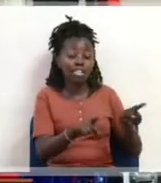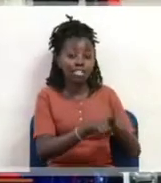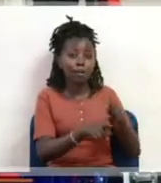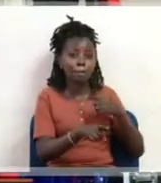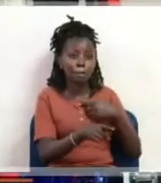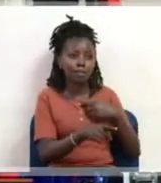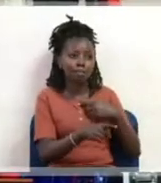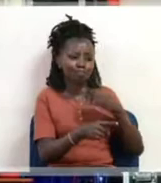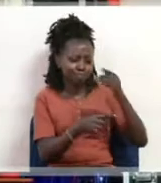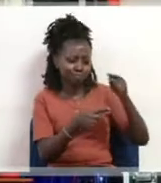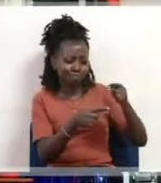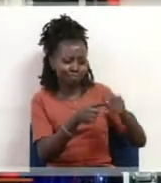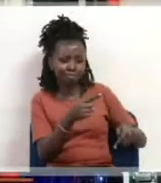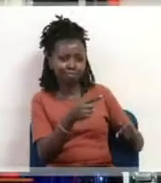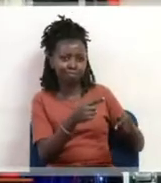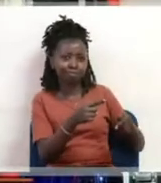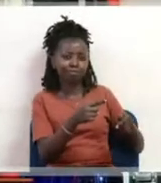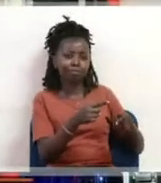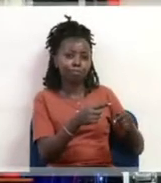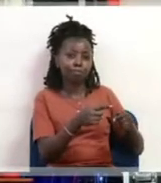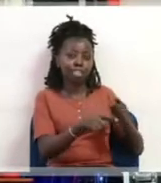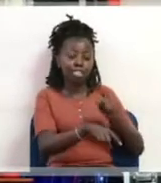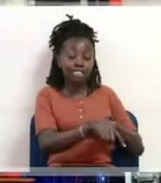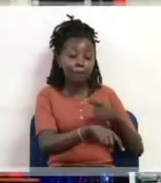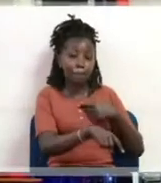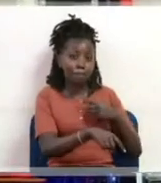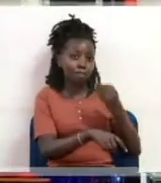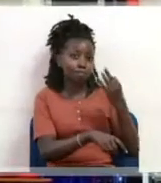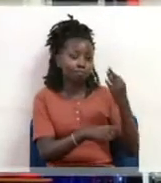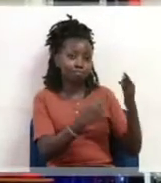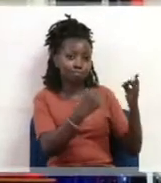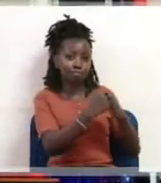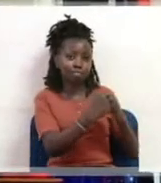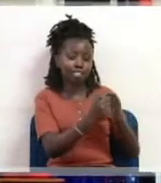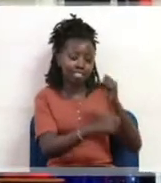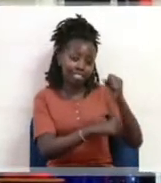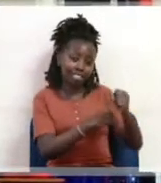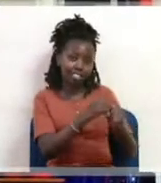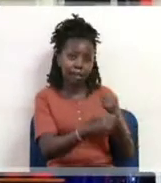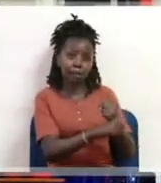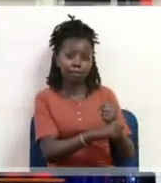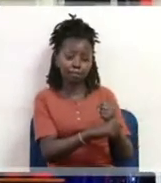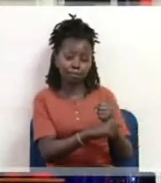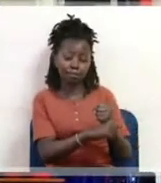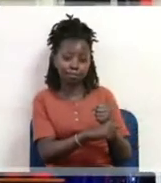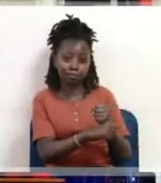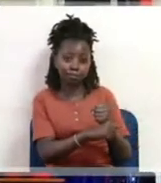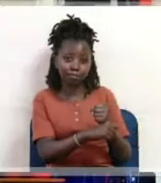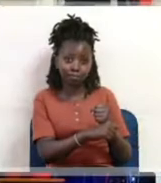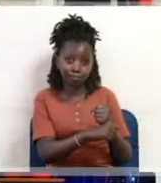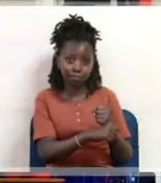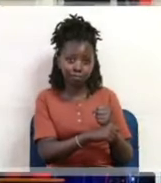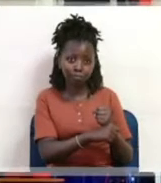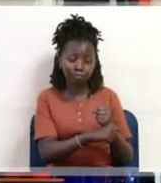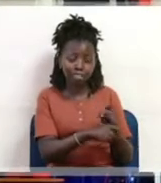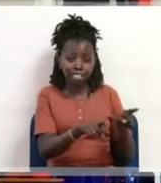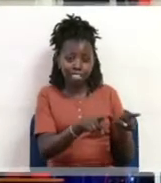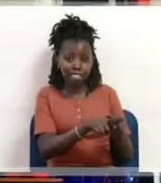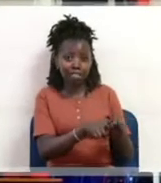old. In terms of being zealous, I was zealous. I was a